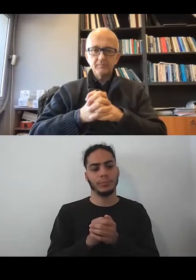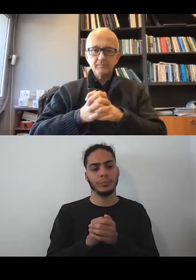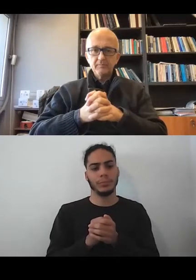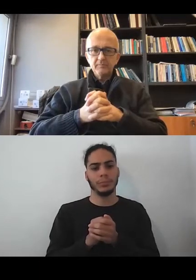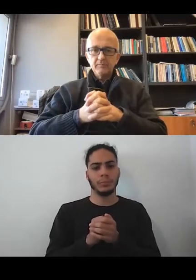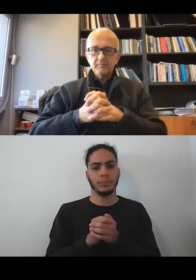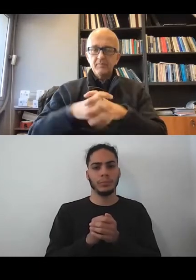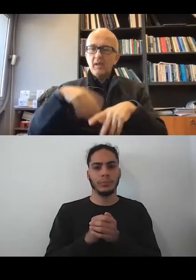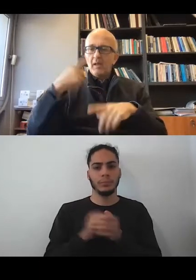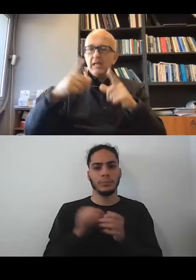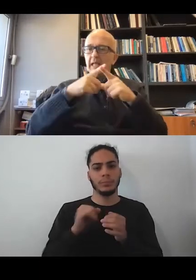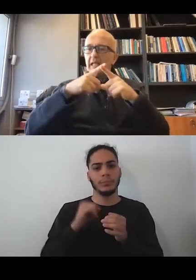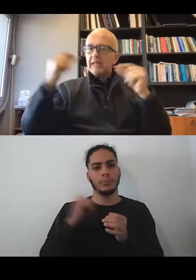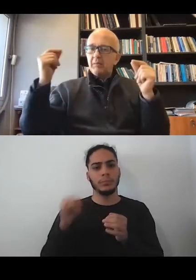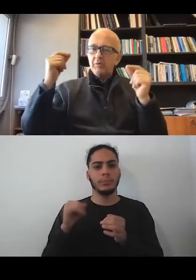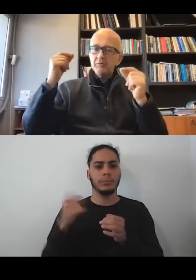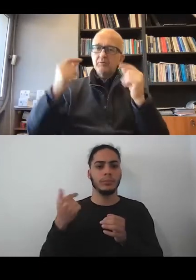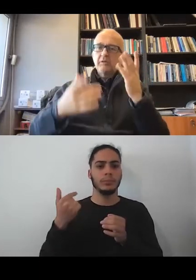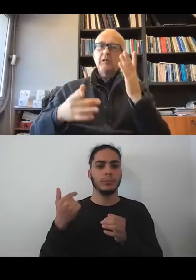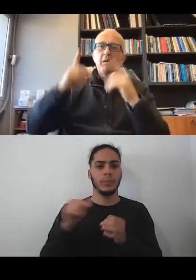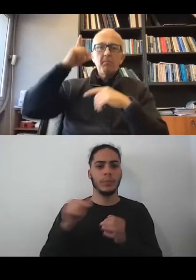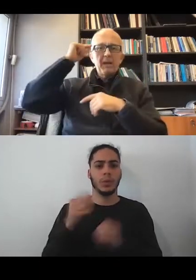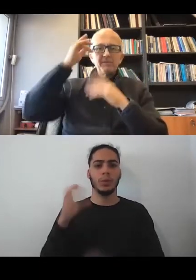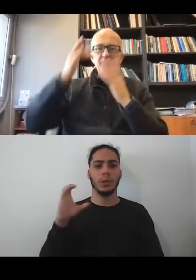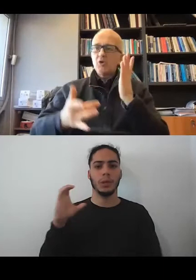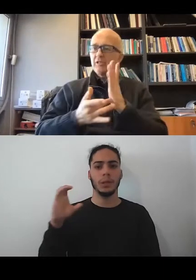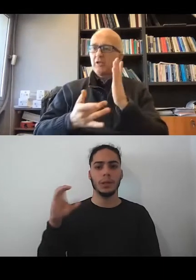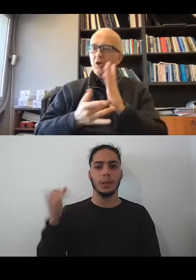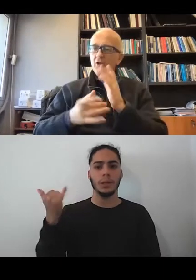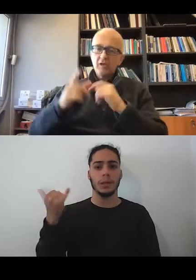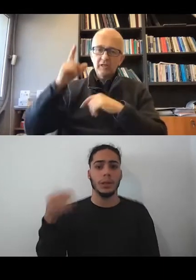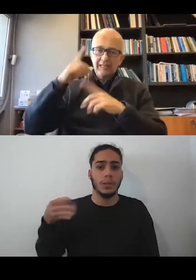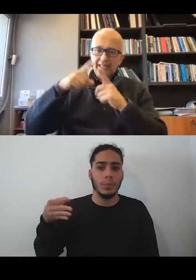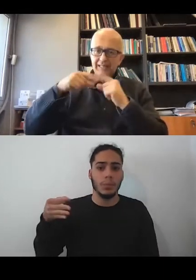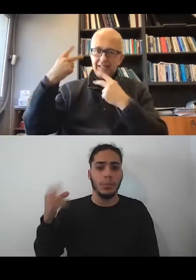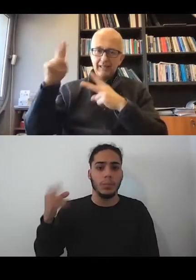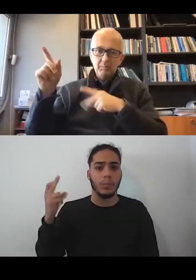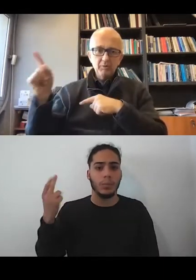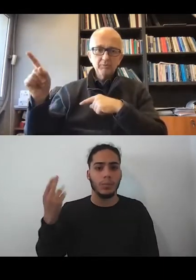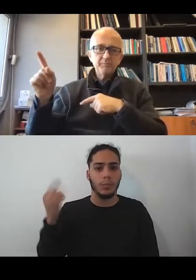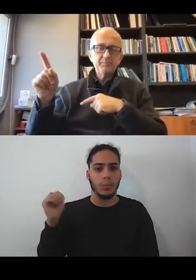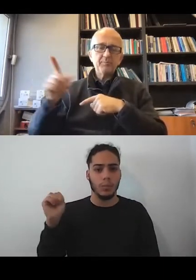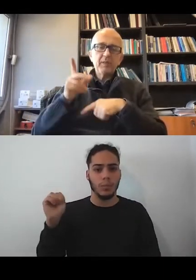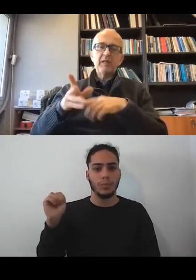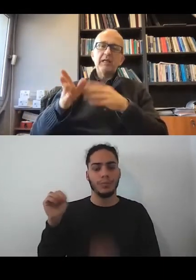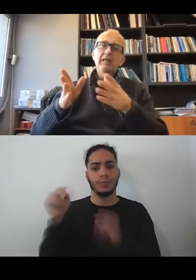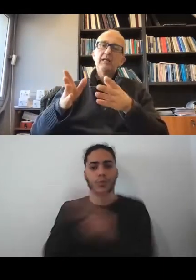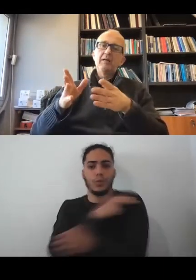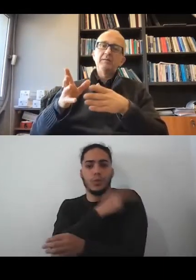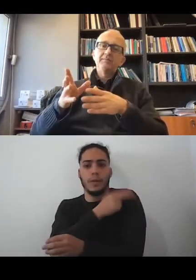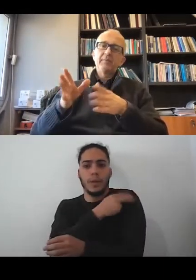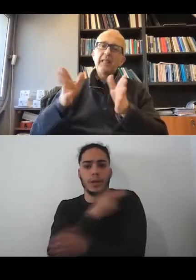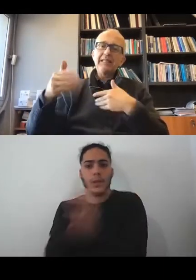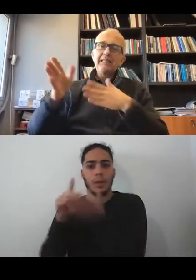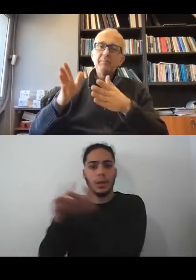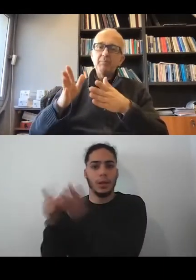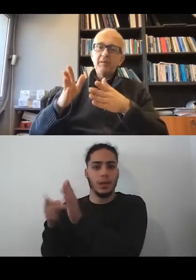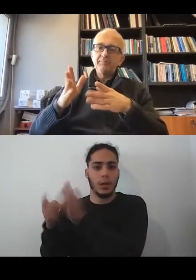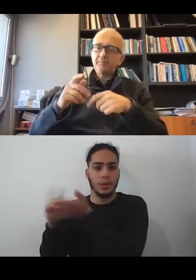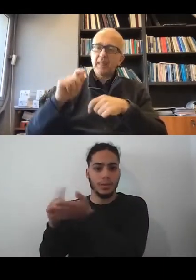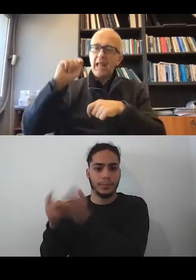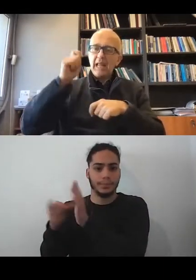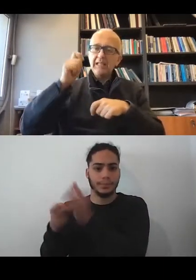Then we have the Cyprus University of Technology with the Department of Electrical Engineering,